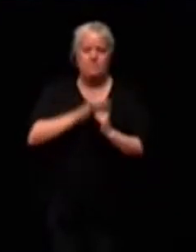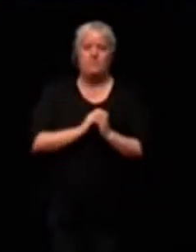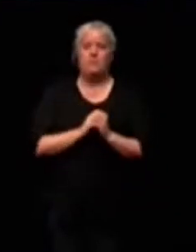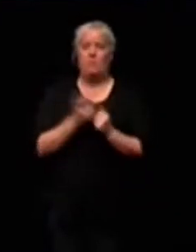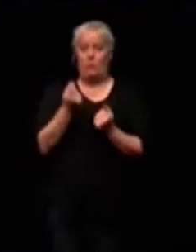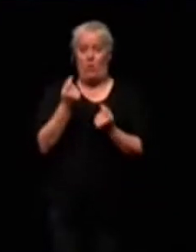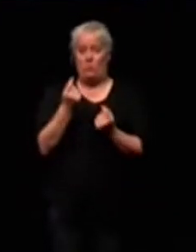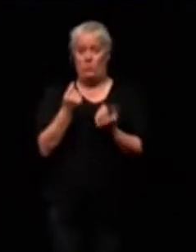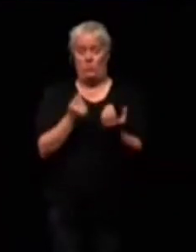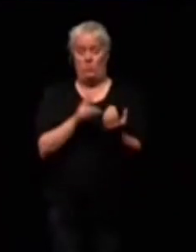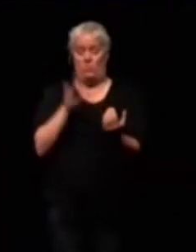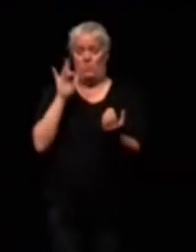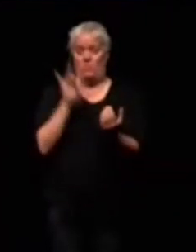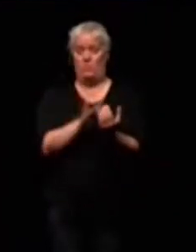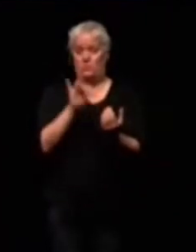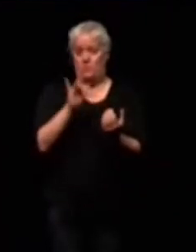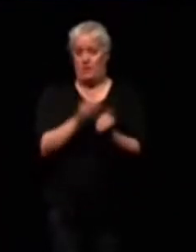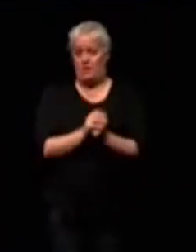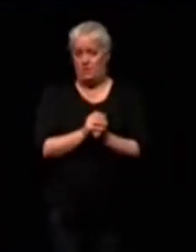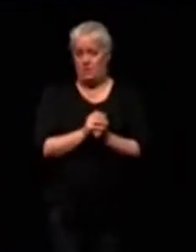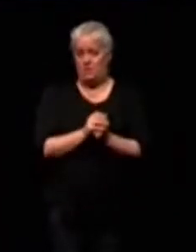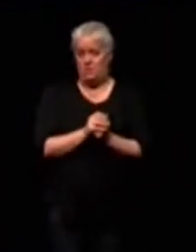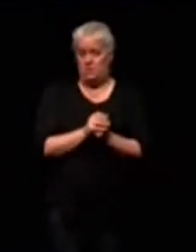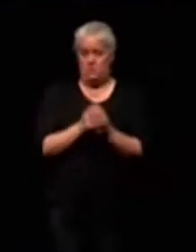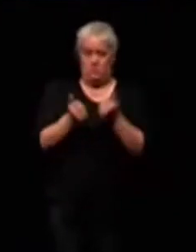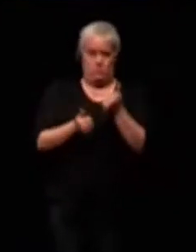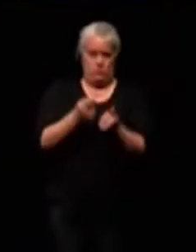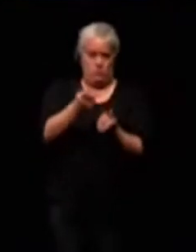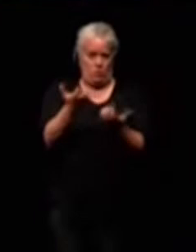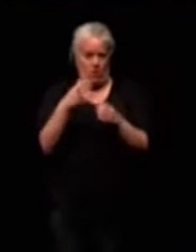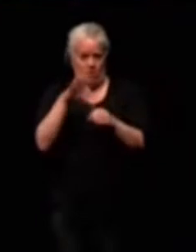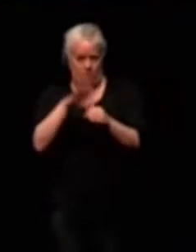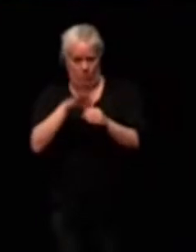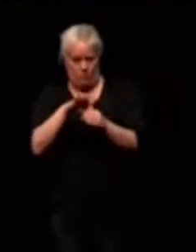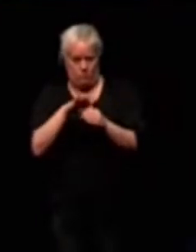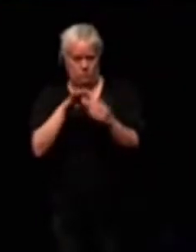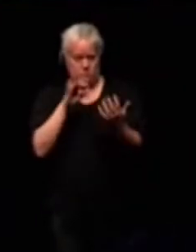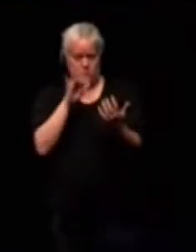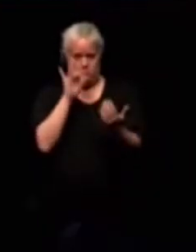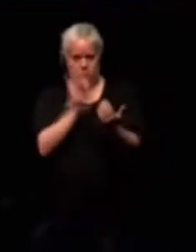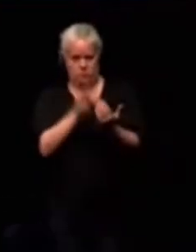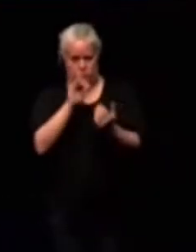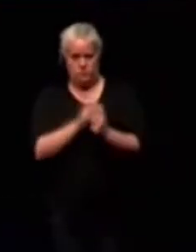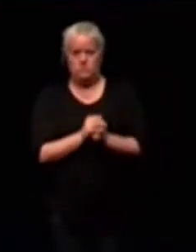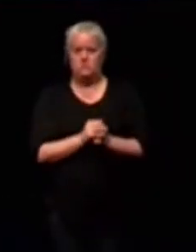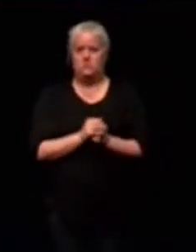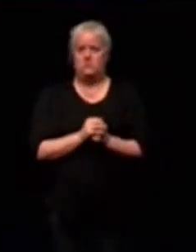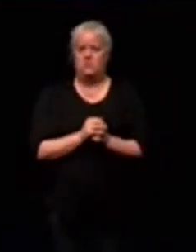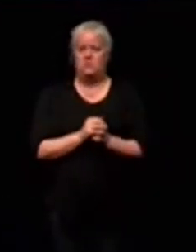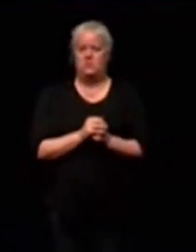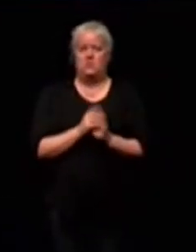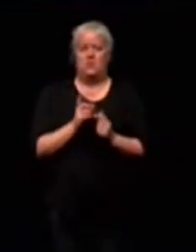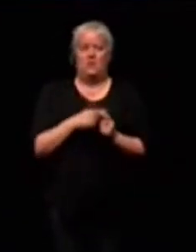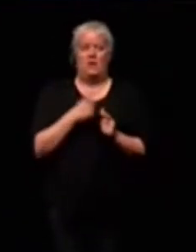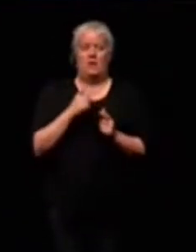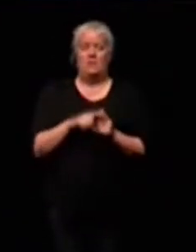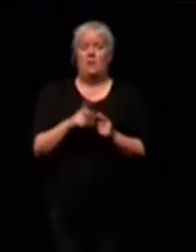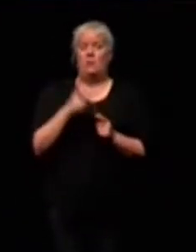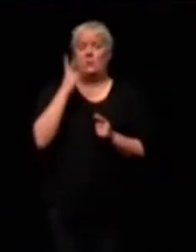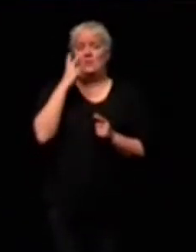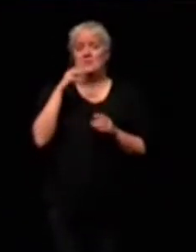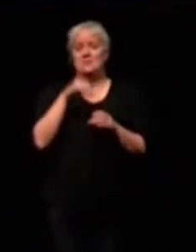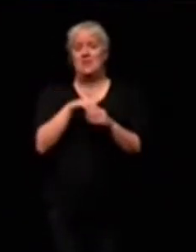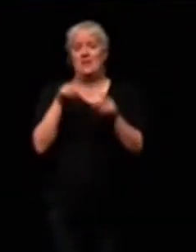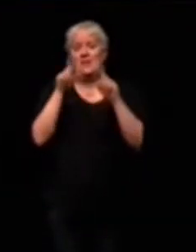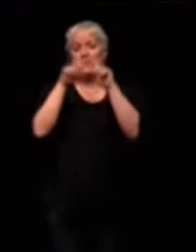button representing the vote that you want to cast, and you will see in the monitor